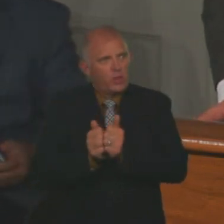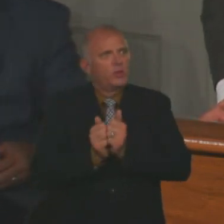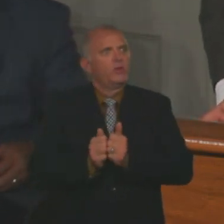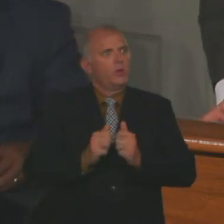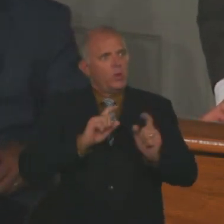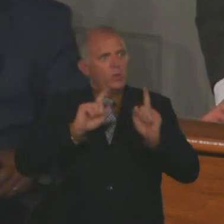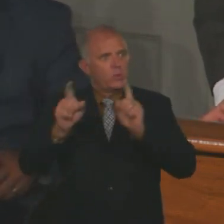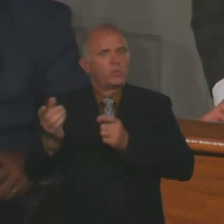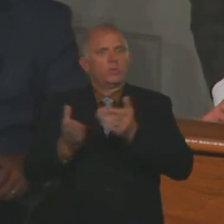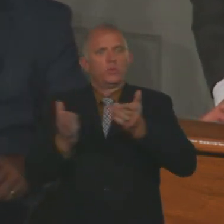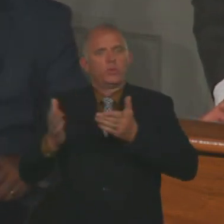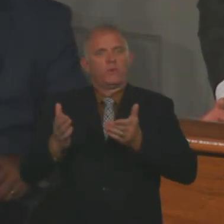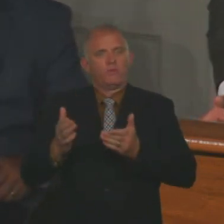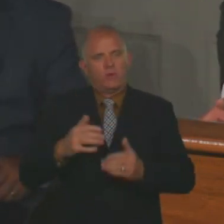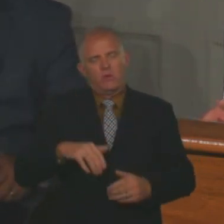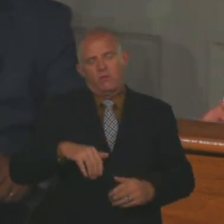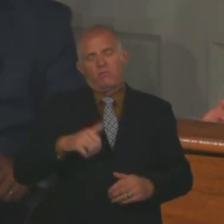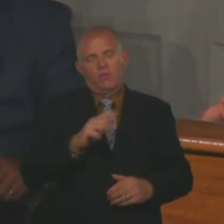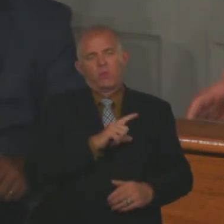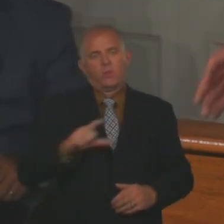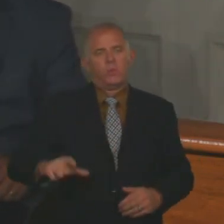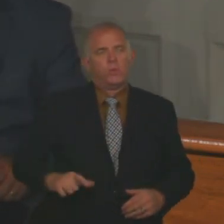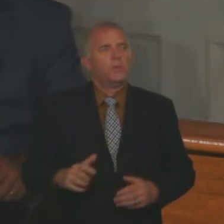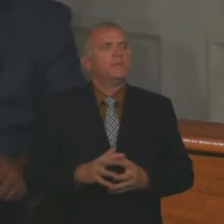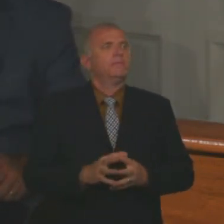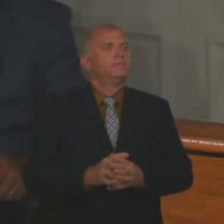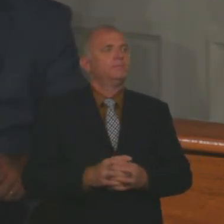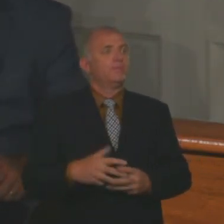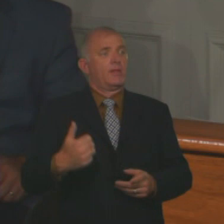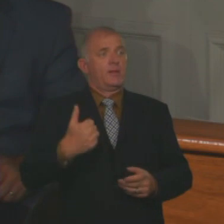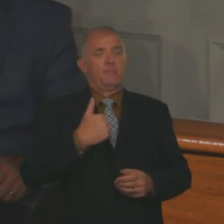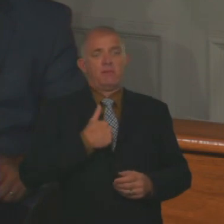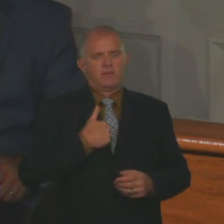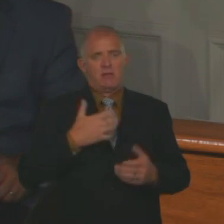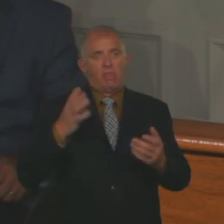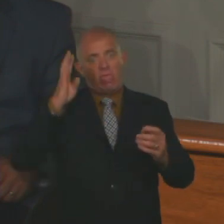of the Lord. And we didn't think up that on our own.